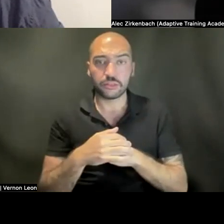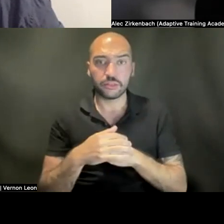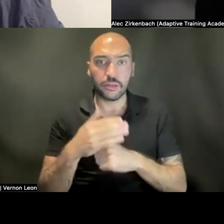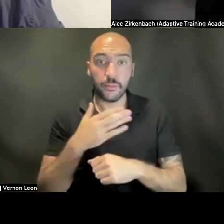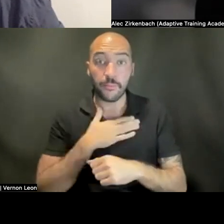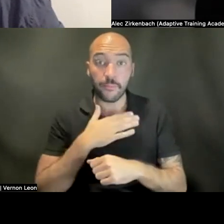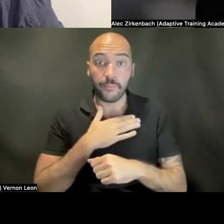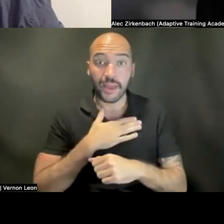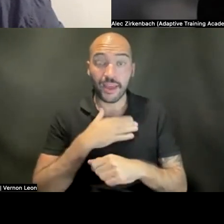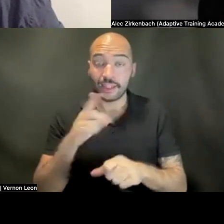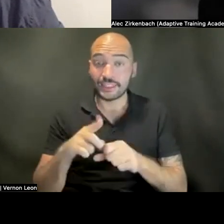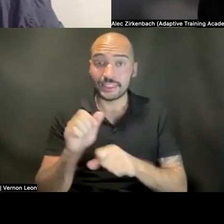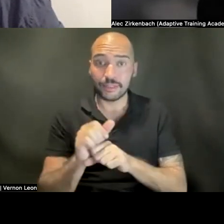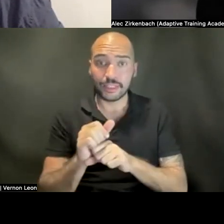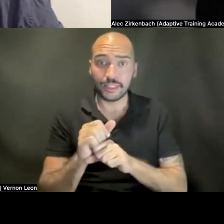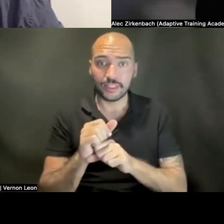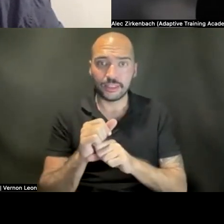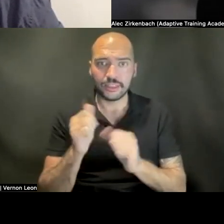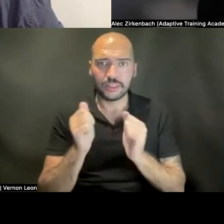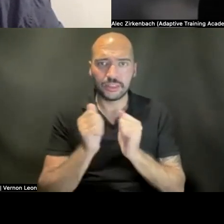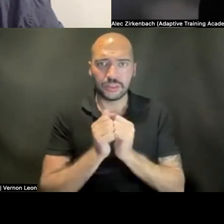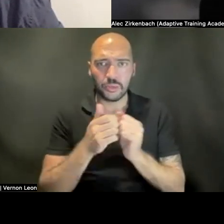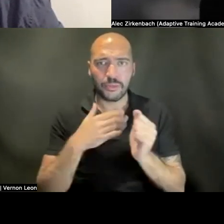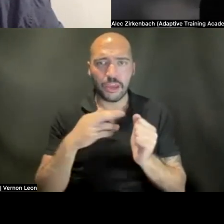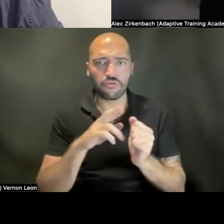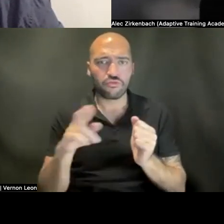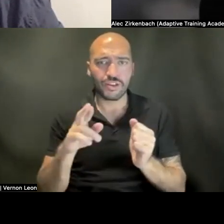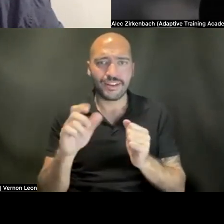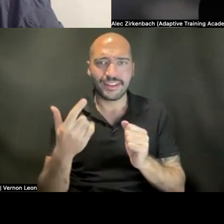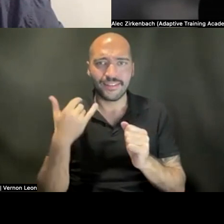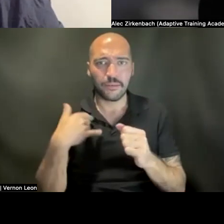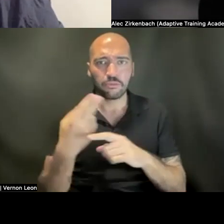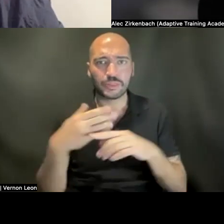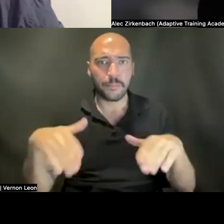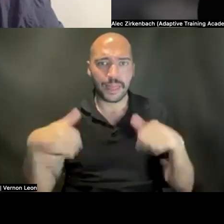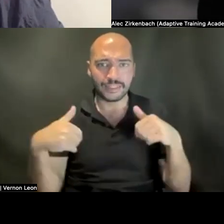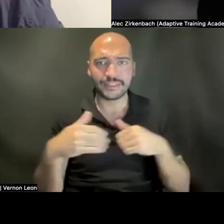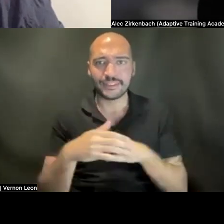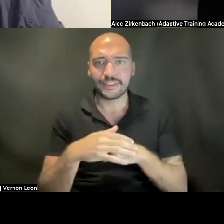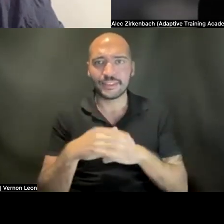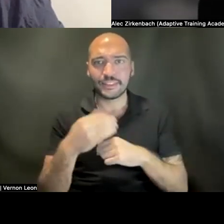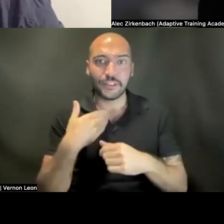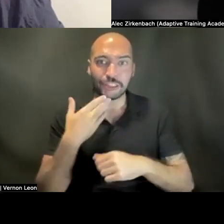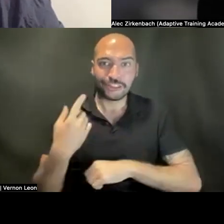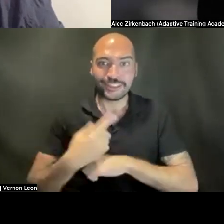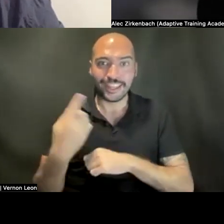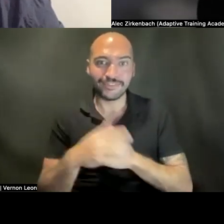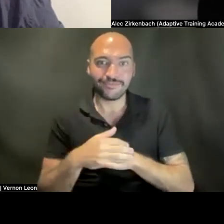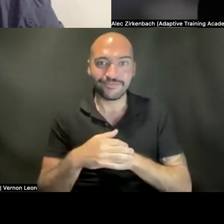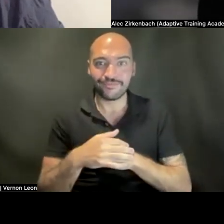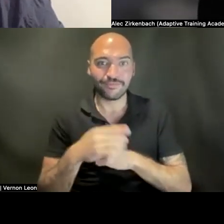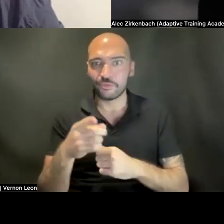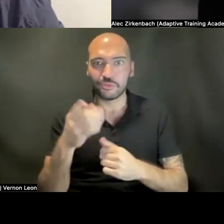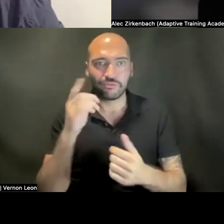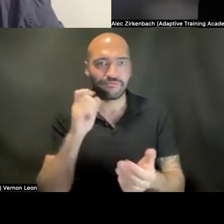My disability is with my right leg, and like if I'm wearing pants and I'm having a good day, then you wouldn't know I